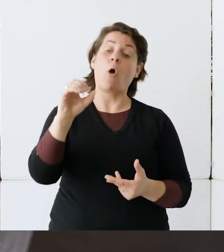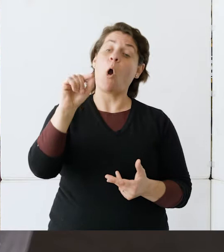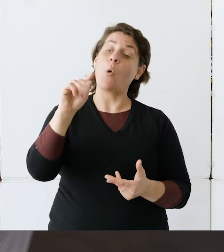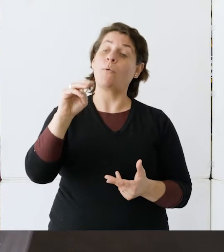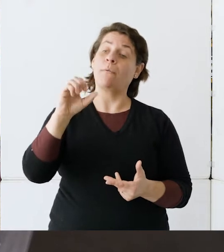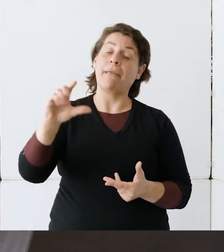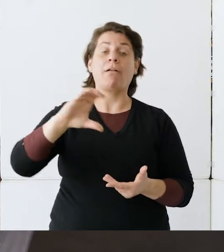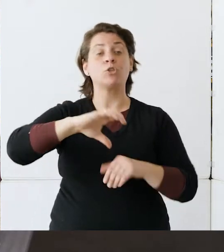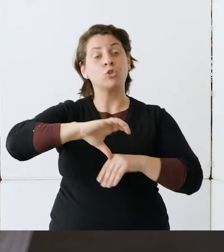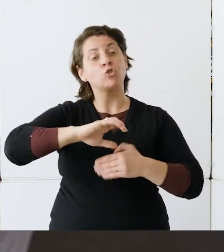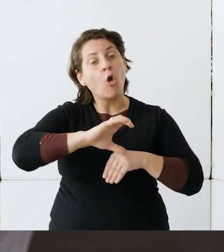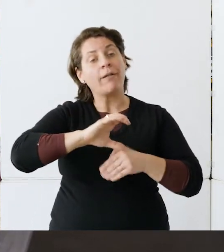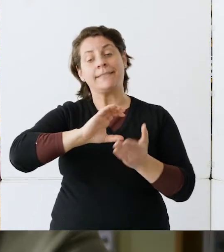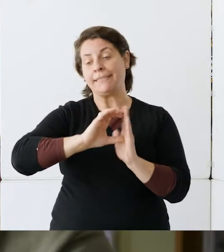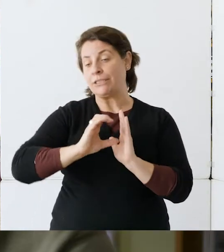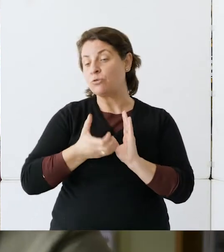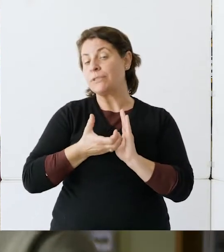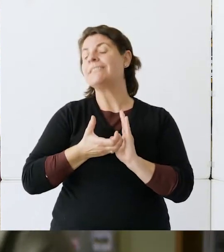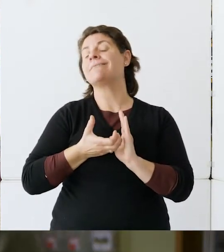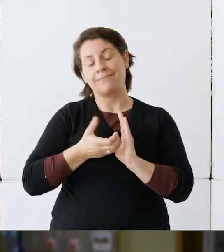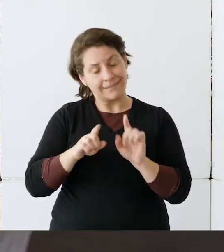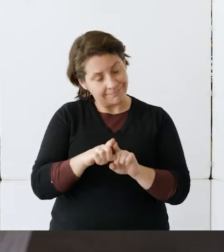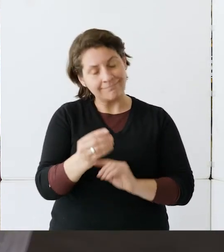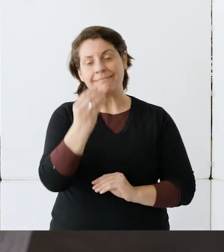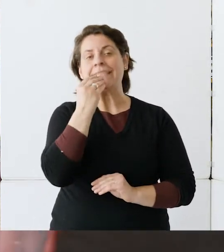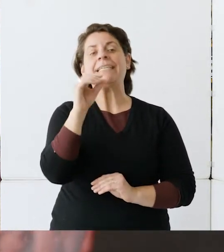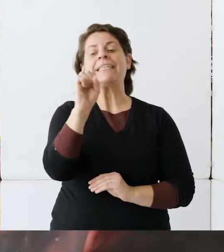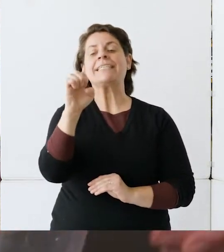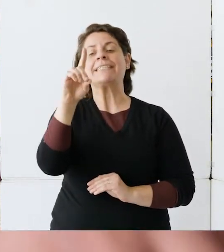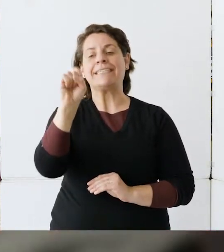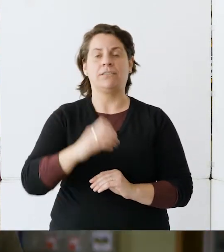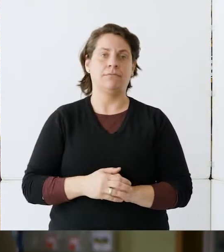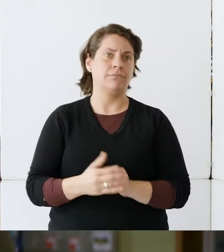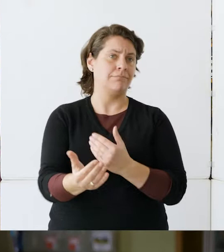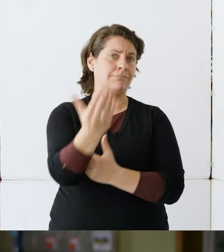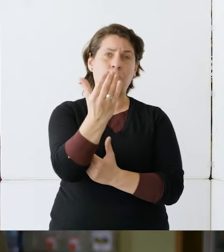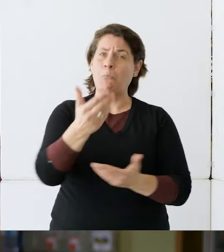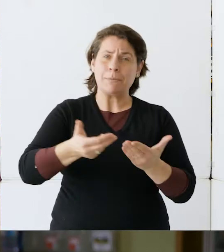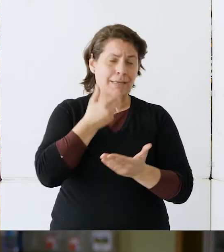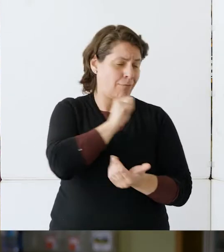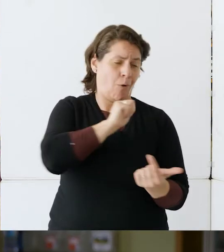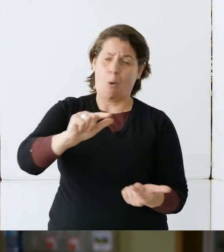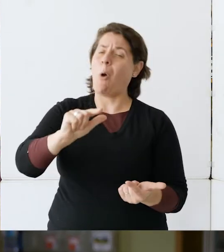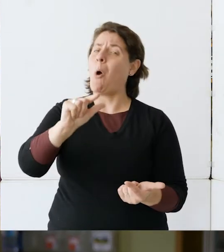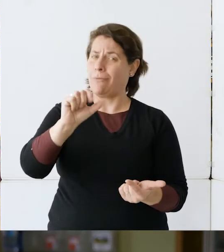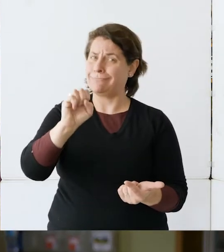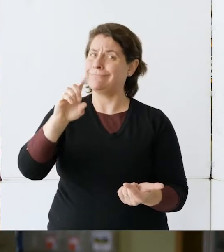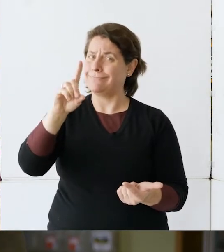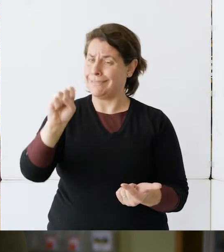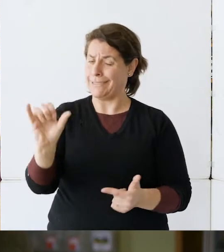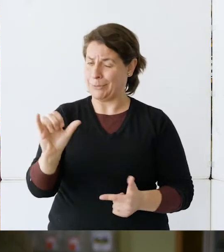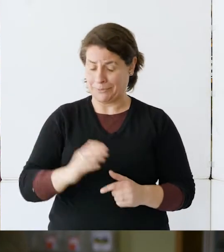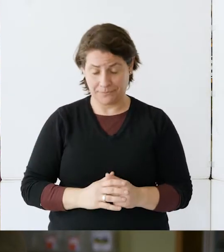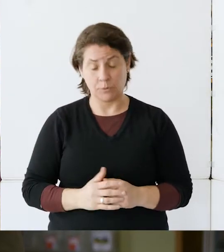Cereal, all cereal seeds too. So that was 2 cups. The next thing we need is sun butter. Sun butter